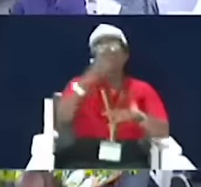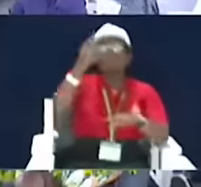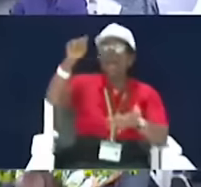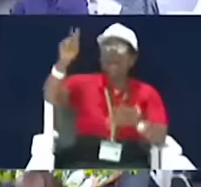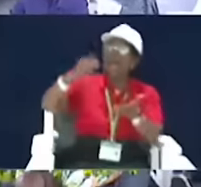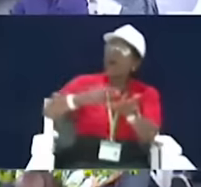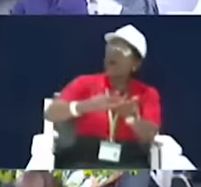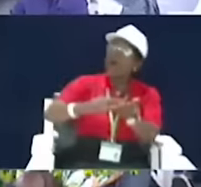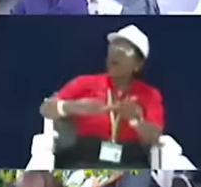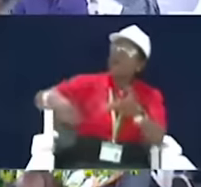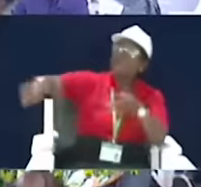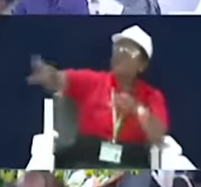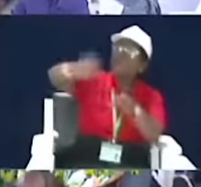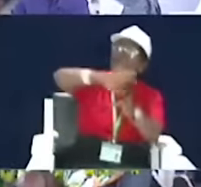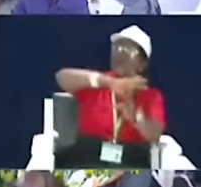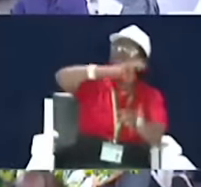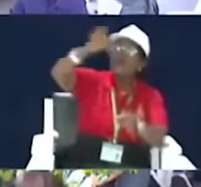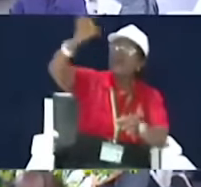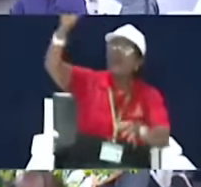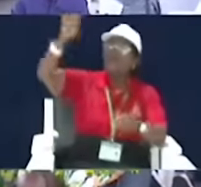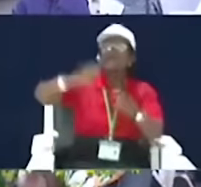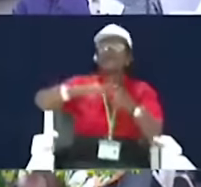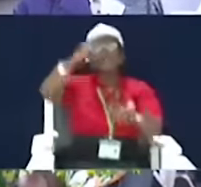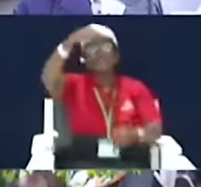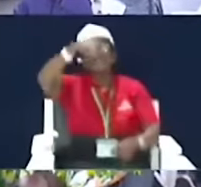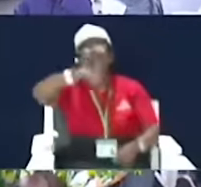forgiven me all my